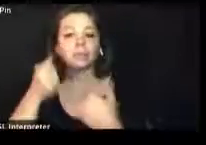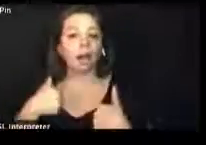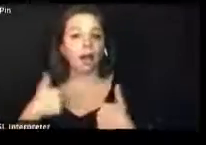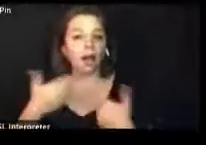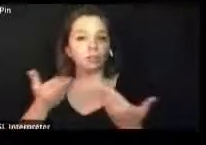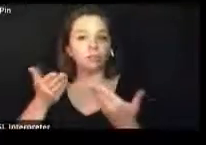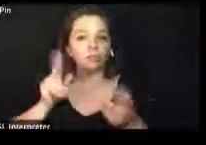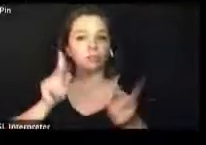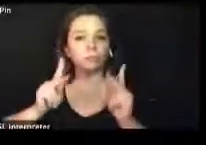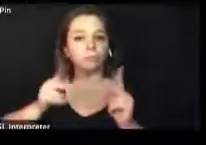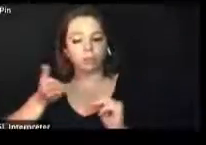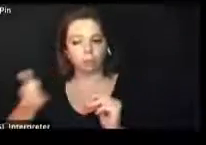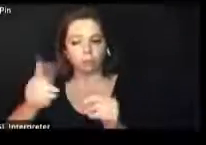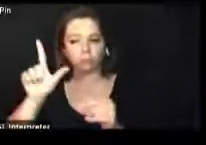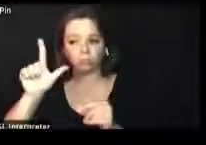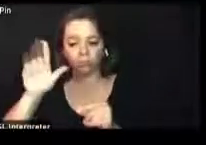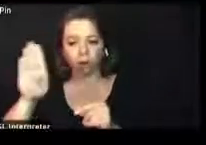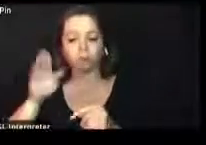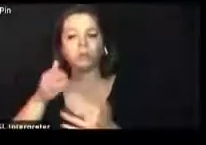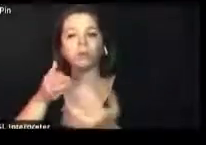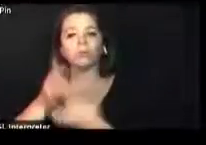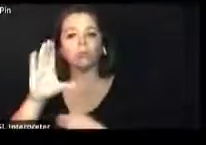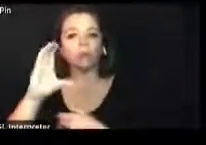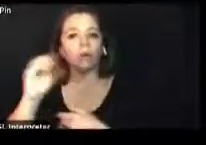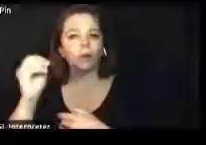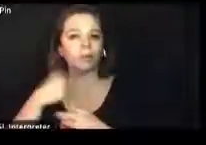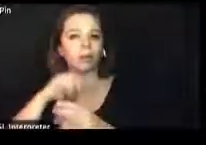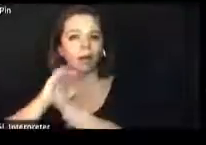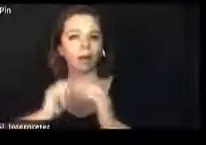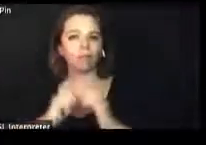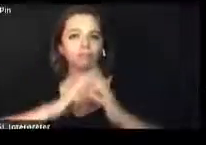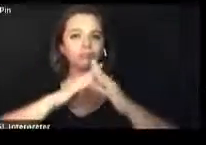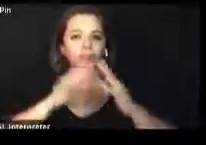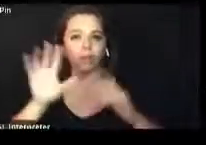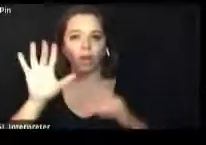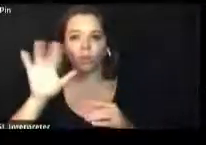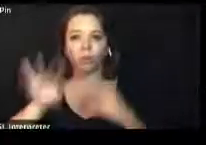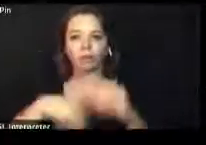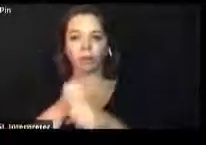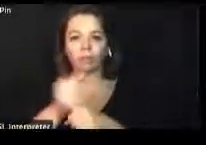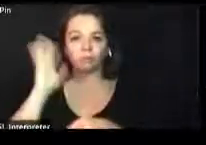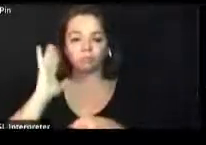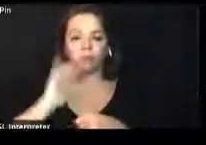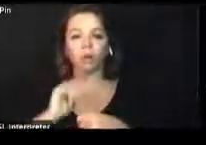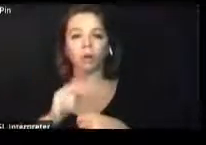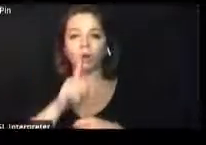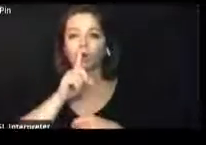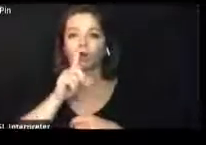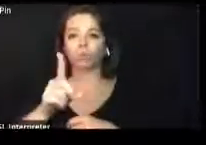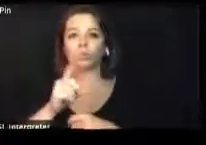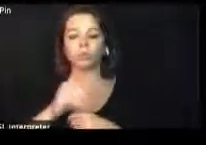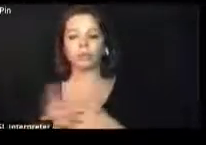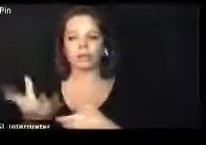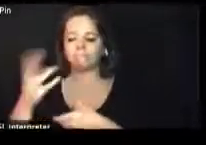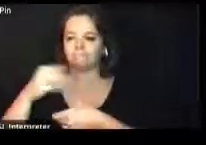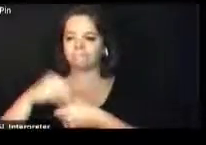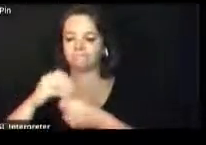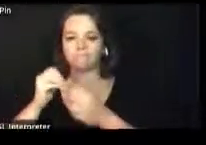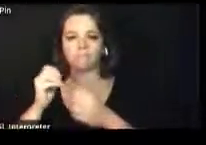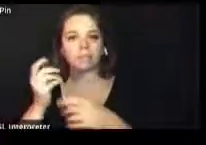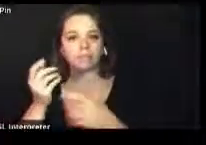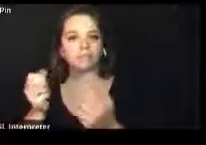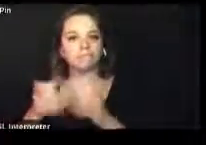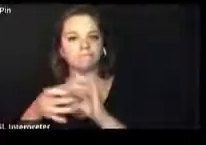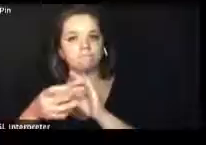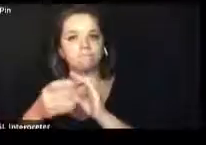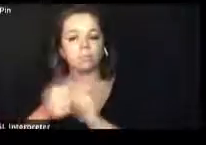Beach through a company that I started 25 years ago, invested in Long Beach, and I know about